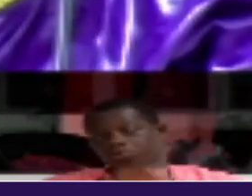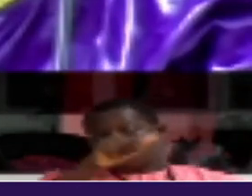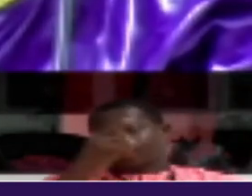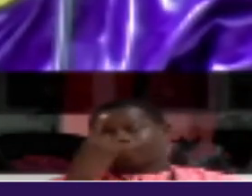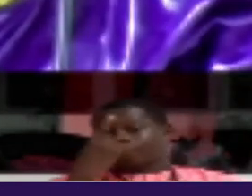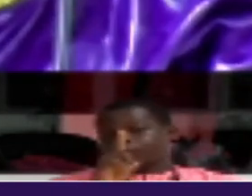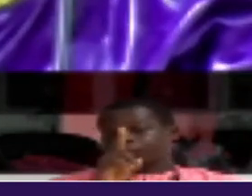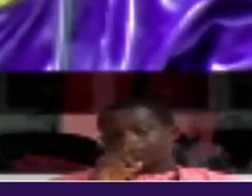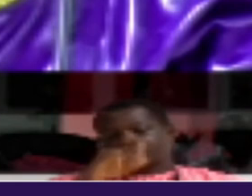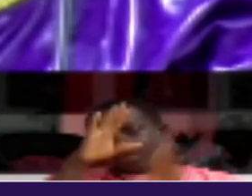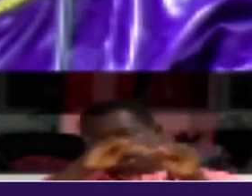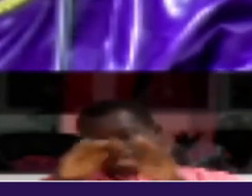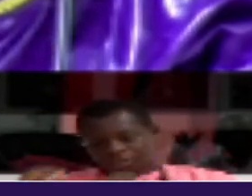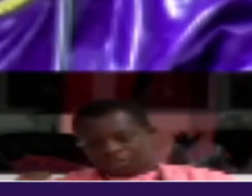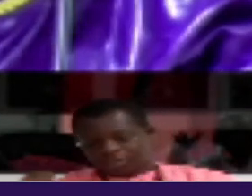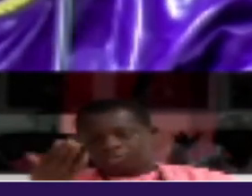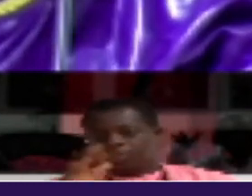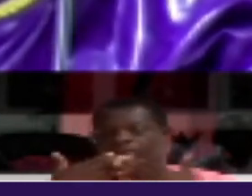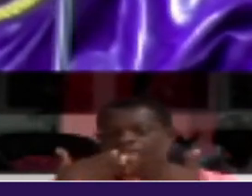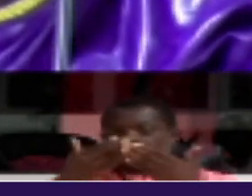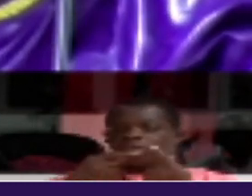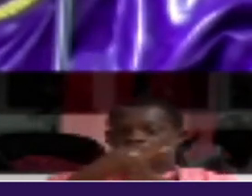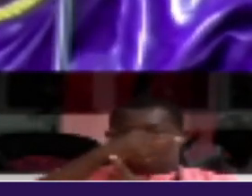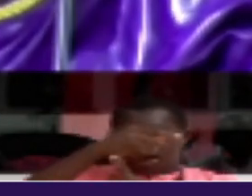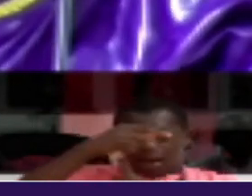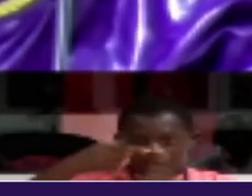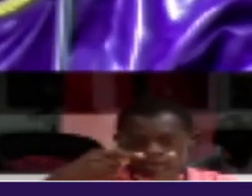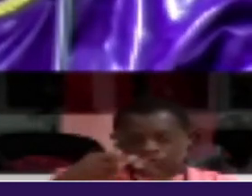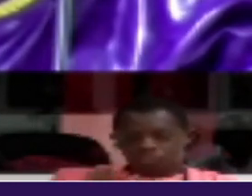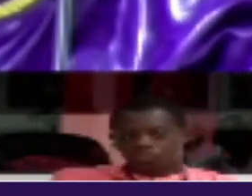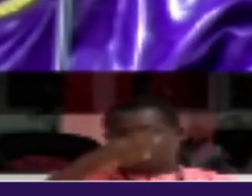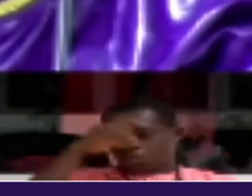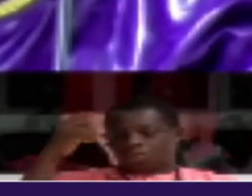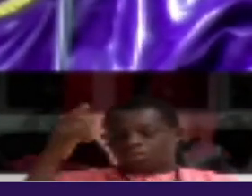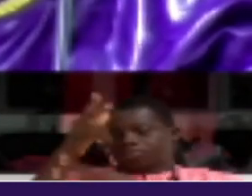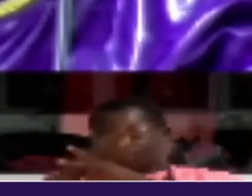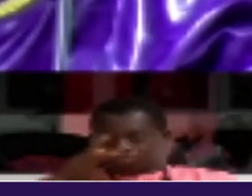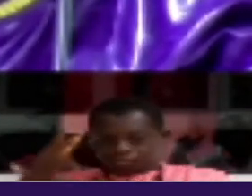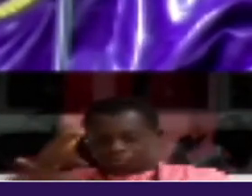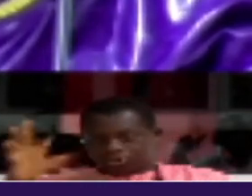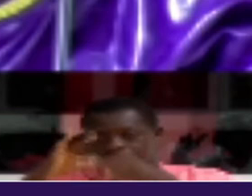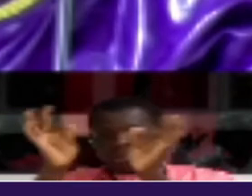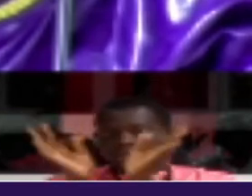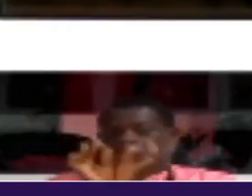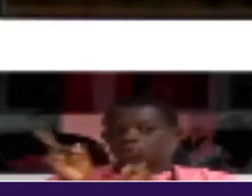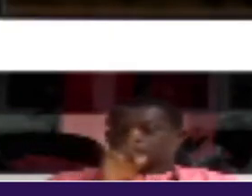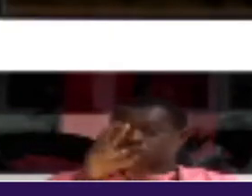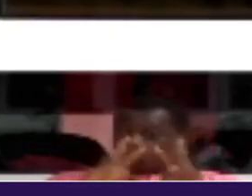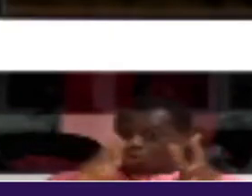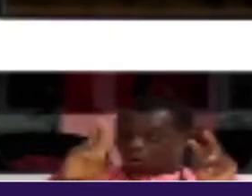were you informed about the work of the patrol team and what you are expected to be doing in